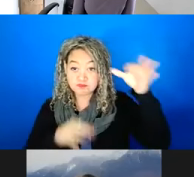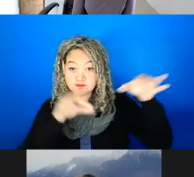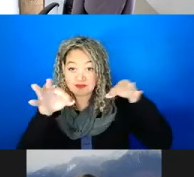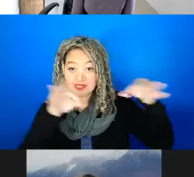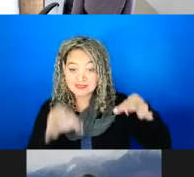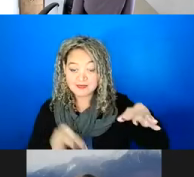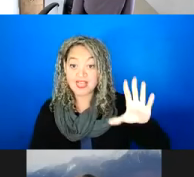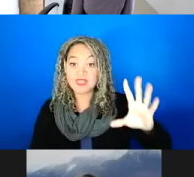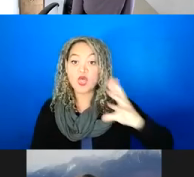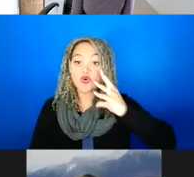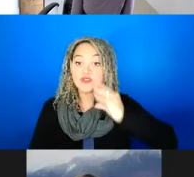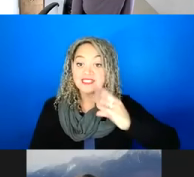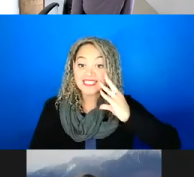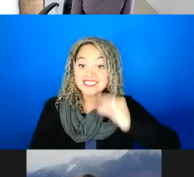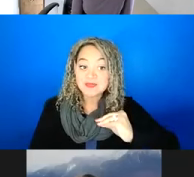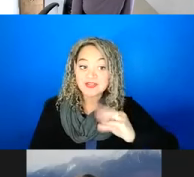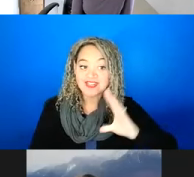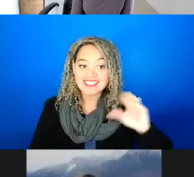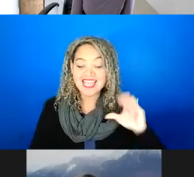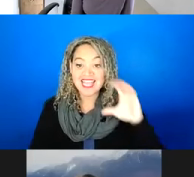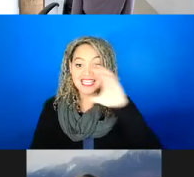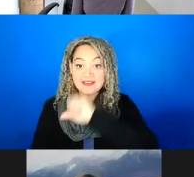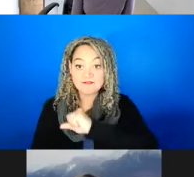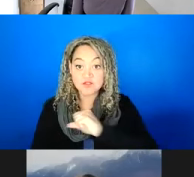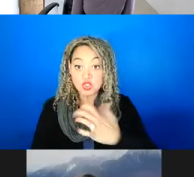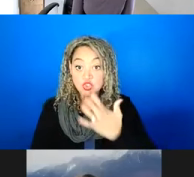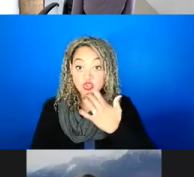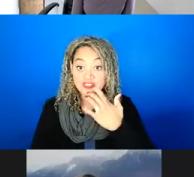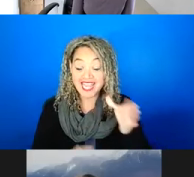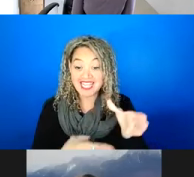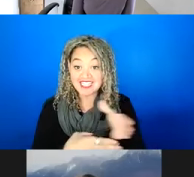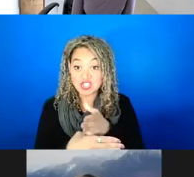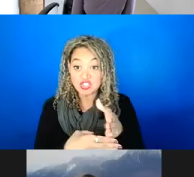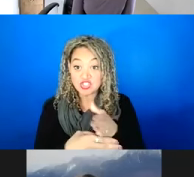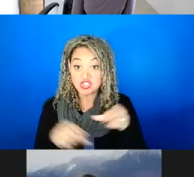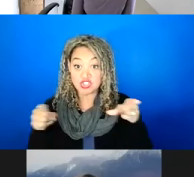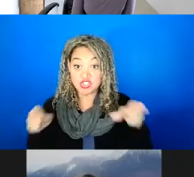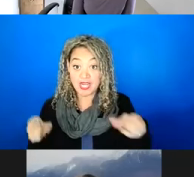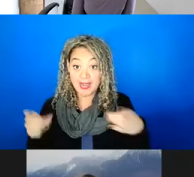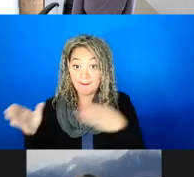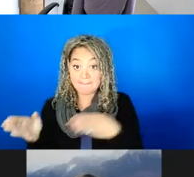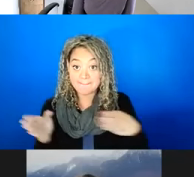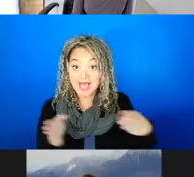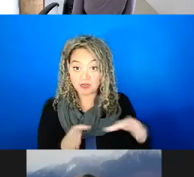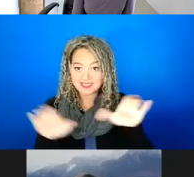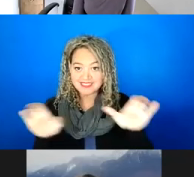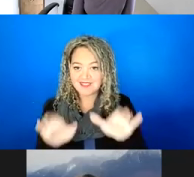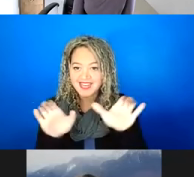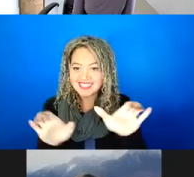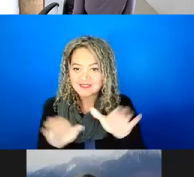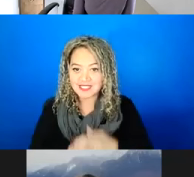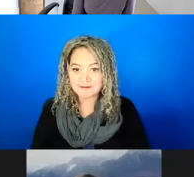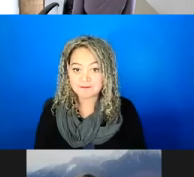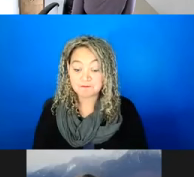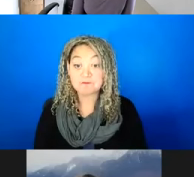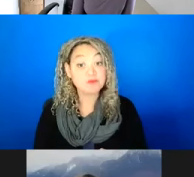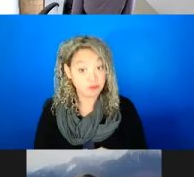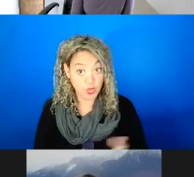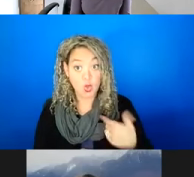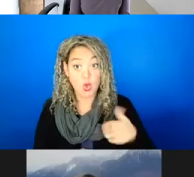does experience and inferred taste share similar patterns of activity? So we did